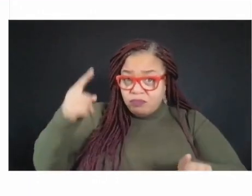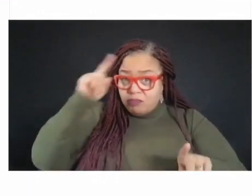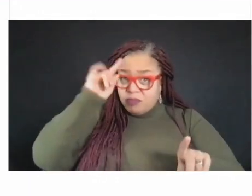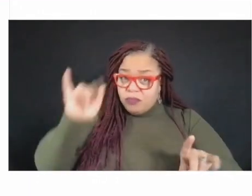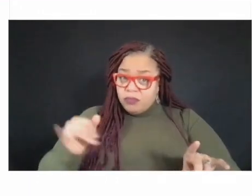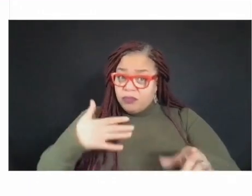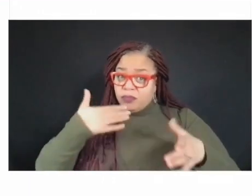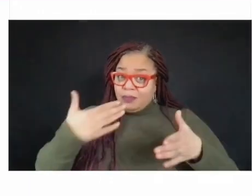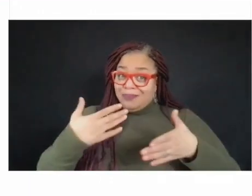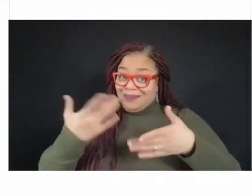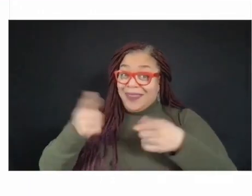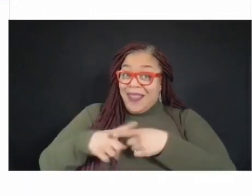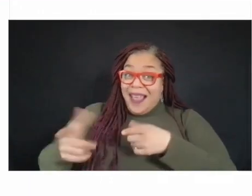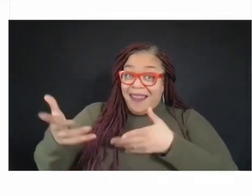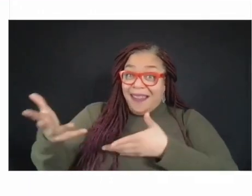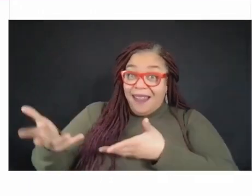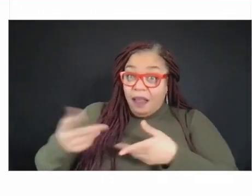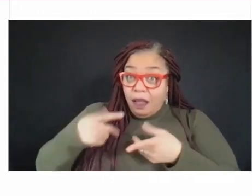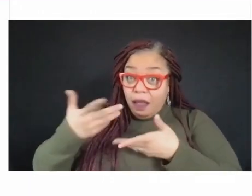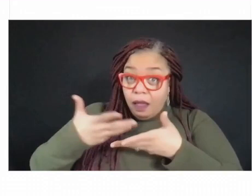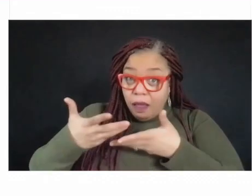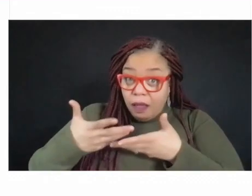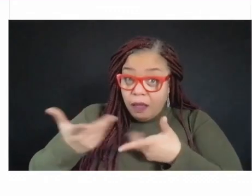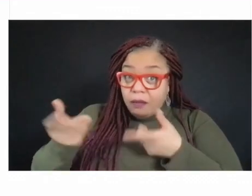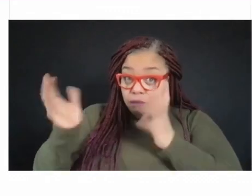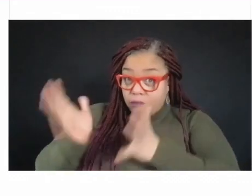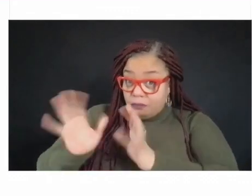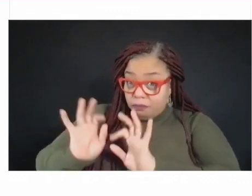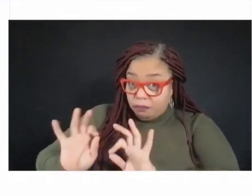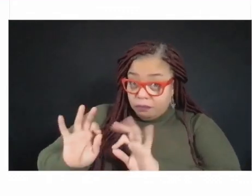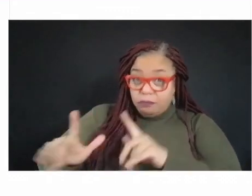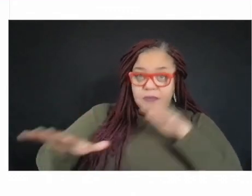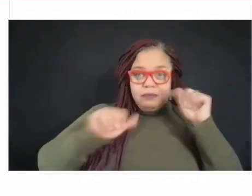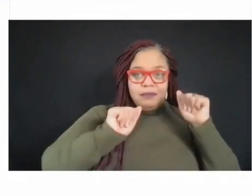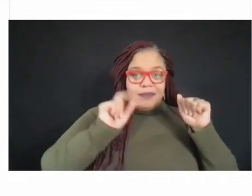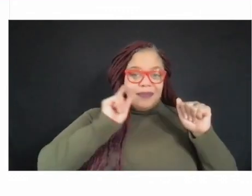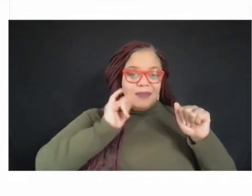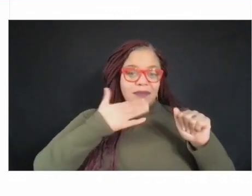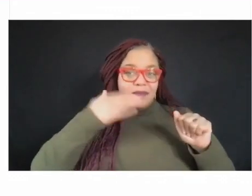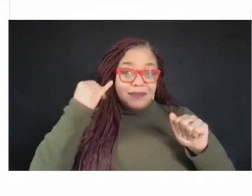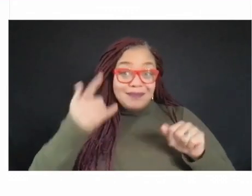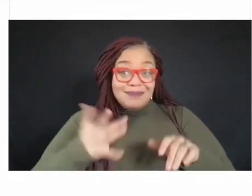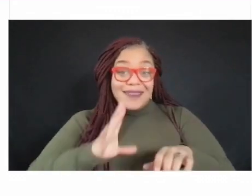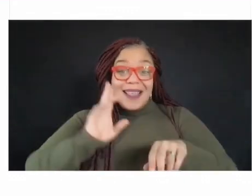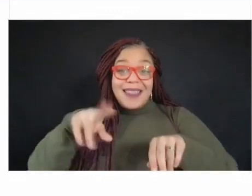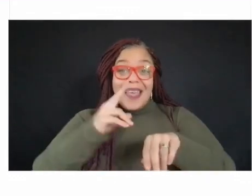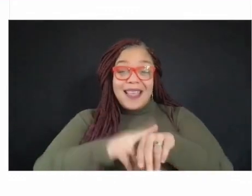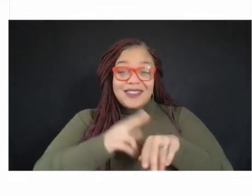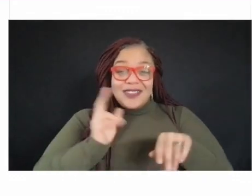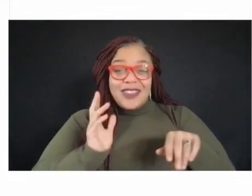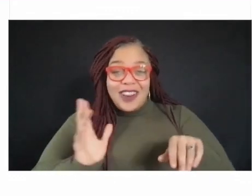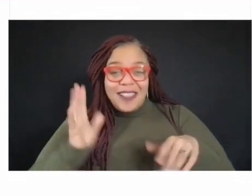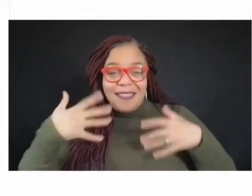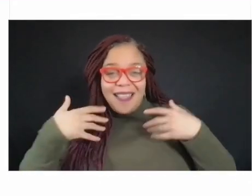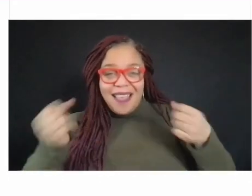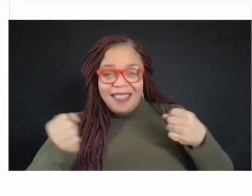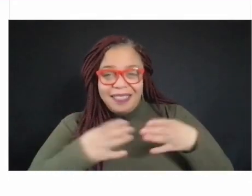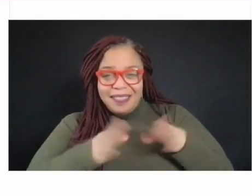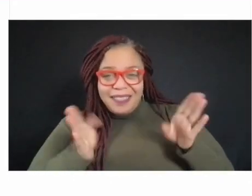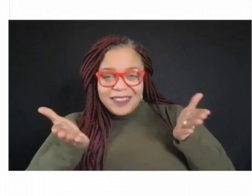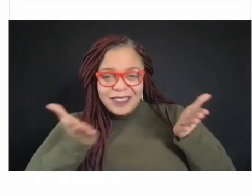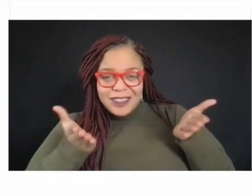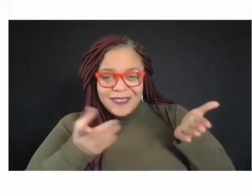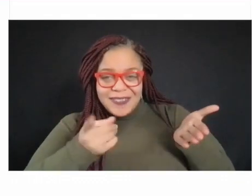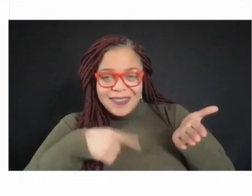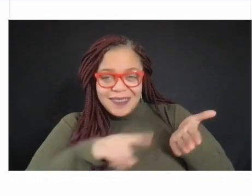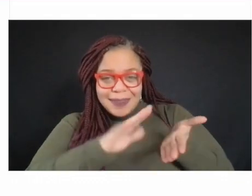it was the National Health Service, and especially the central government, Boris Johnson and so on, and said, look, we don't want to